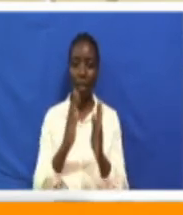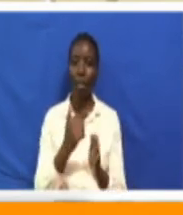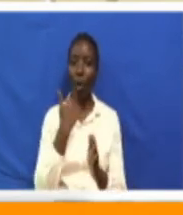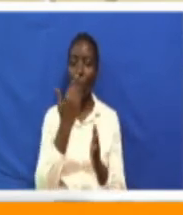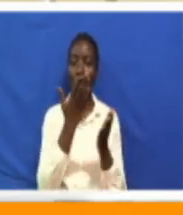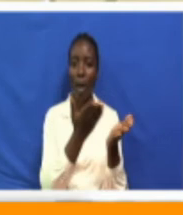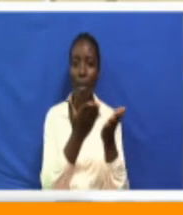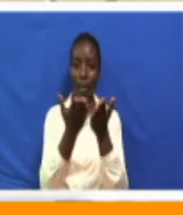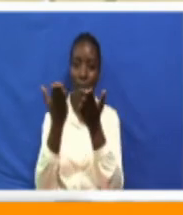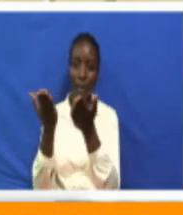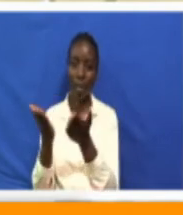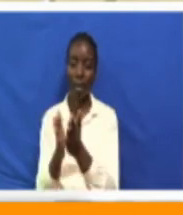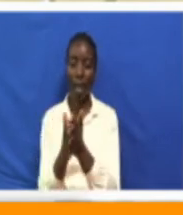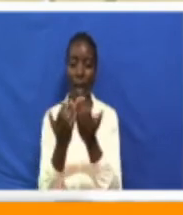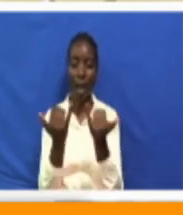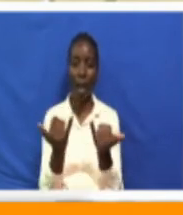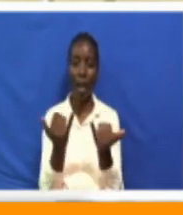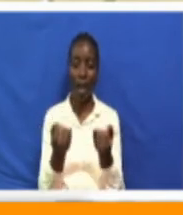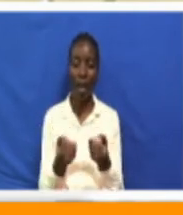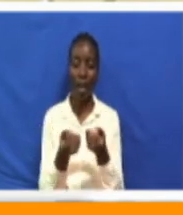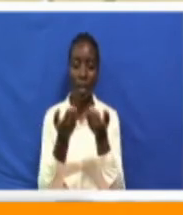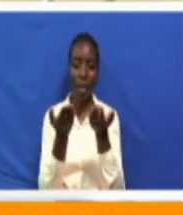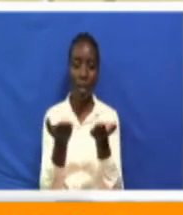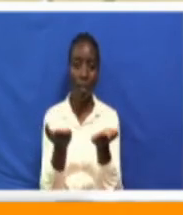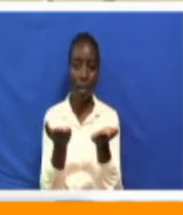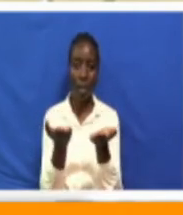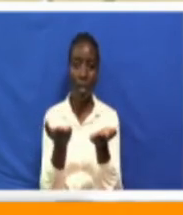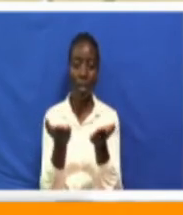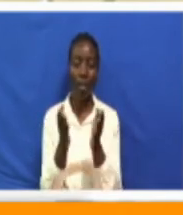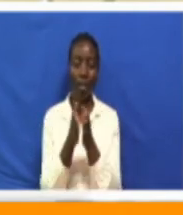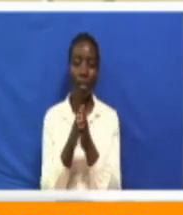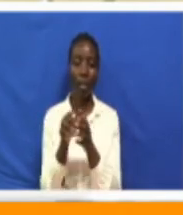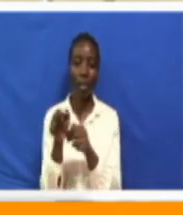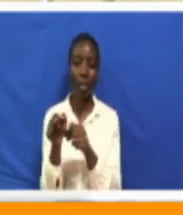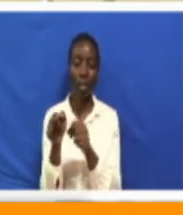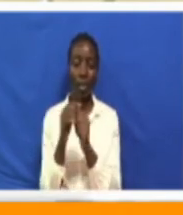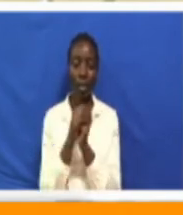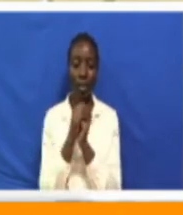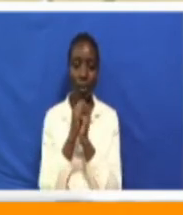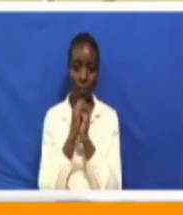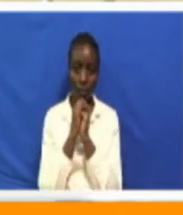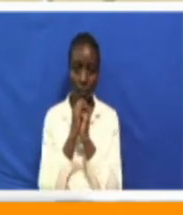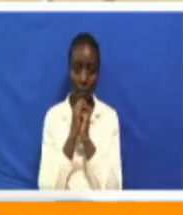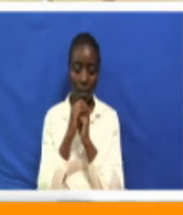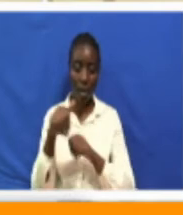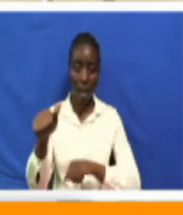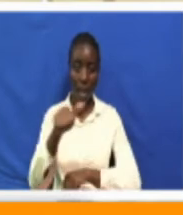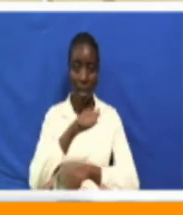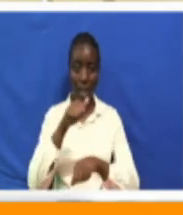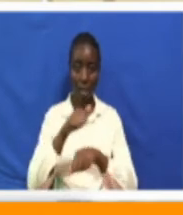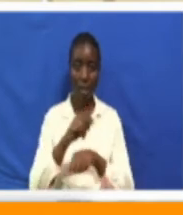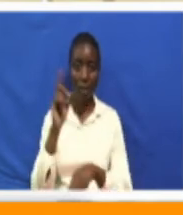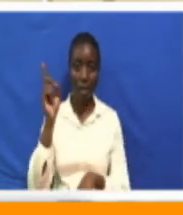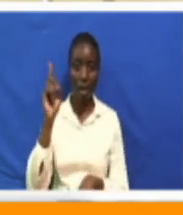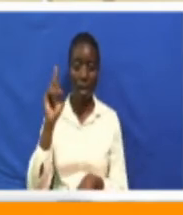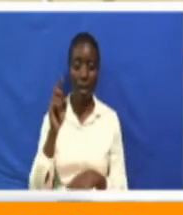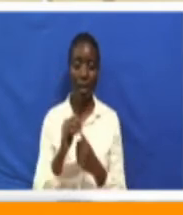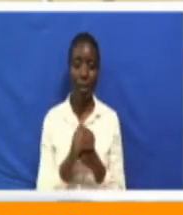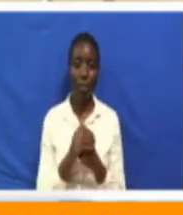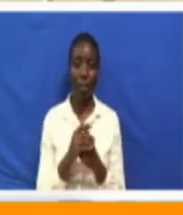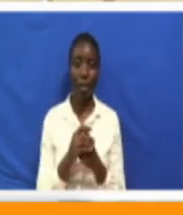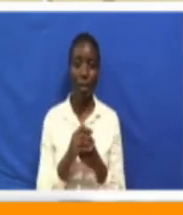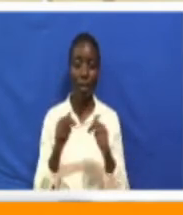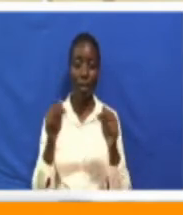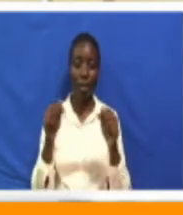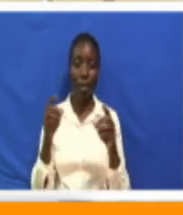reasons so given as this Chancery of the architis of Nairobi on